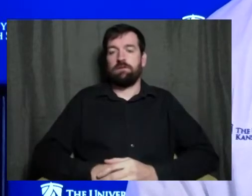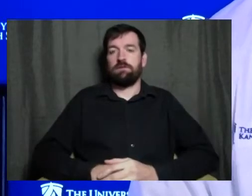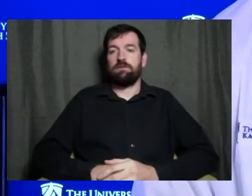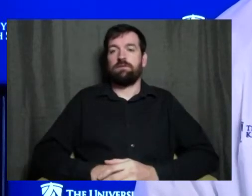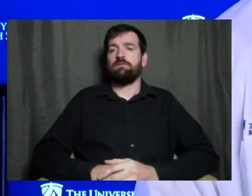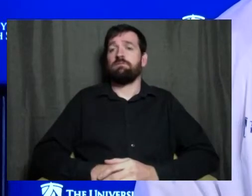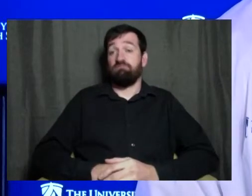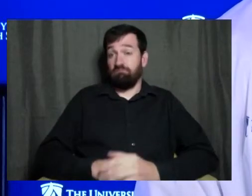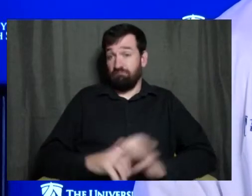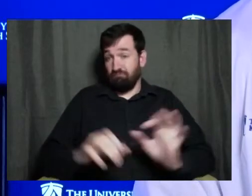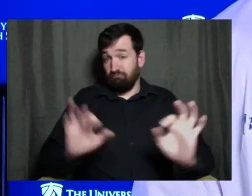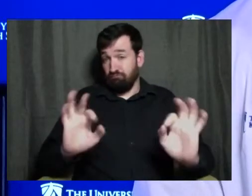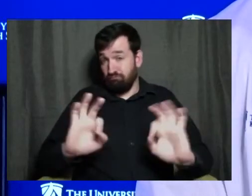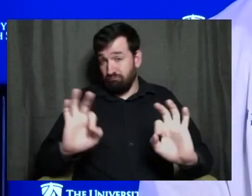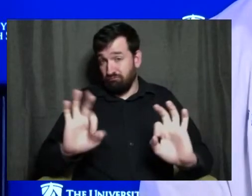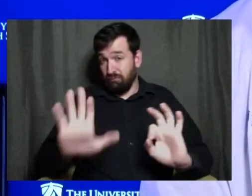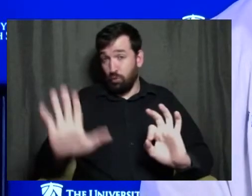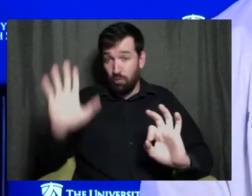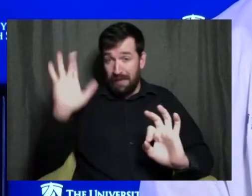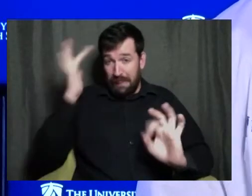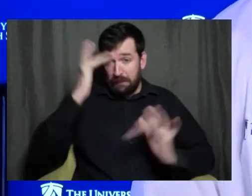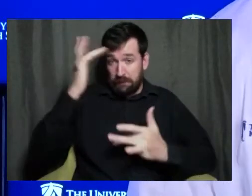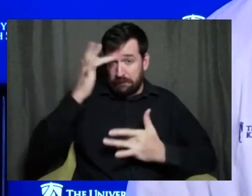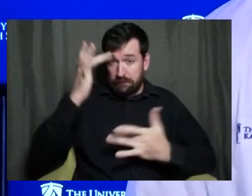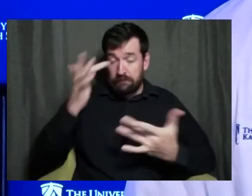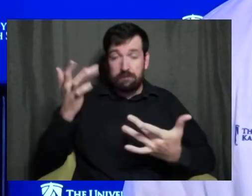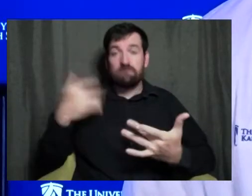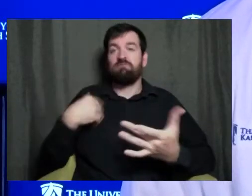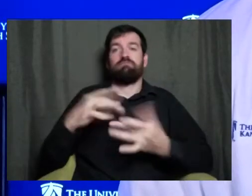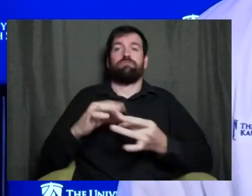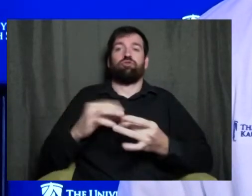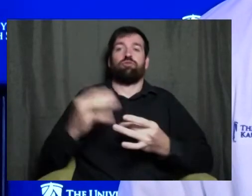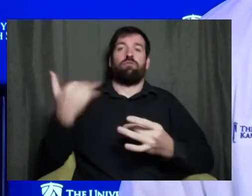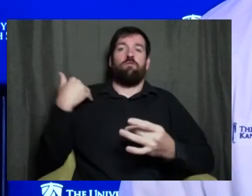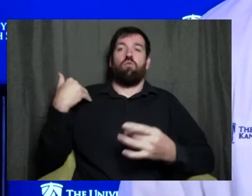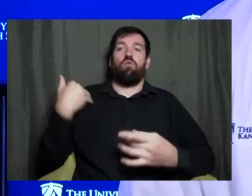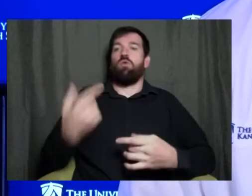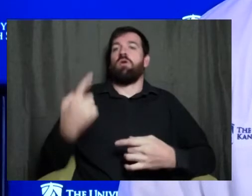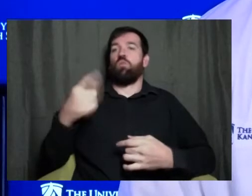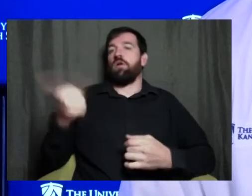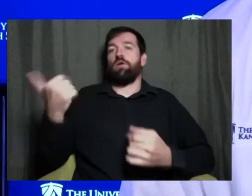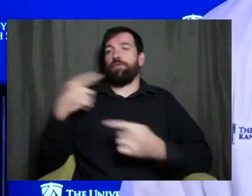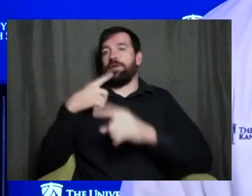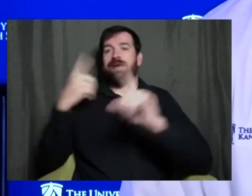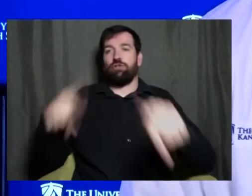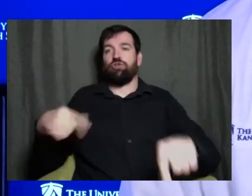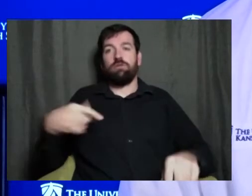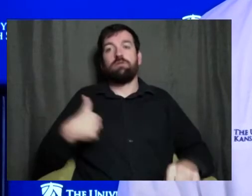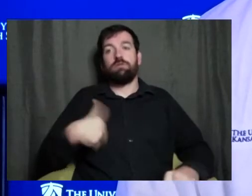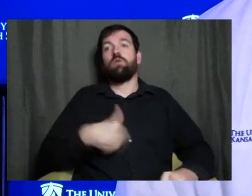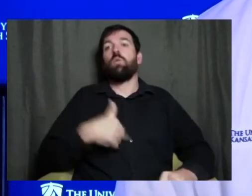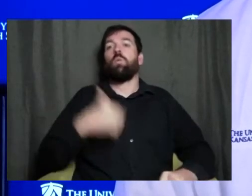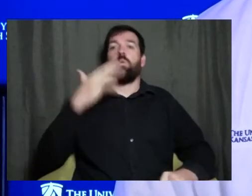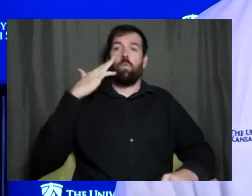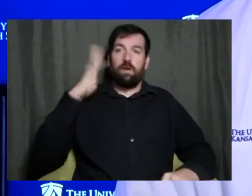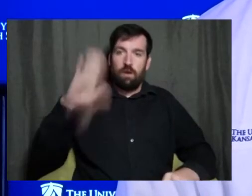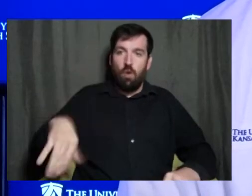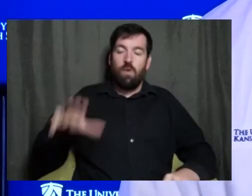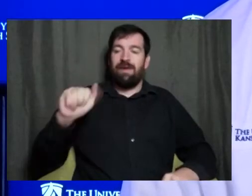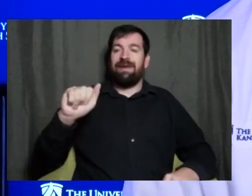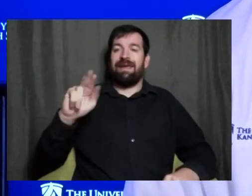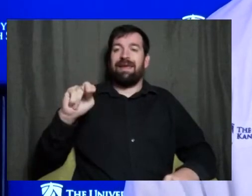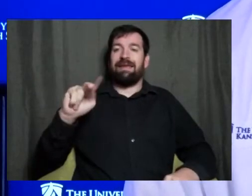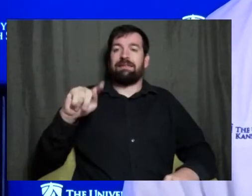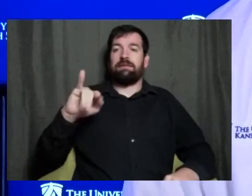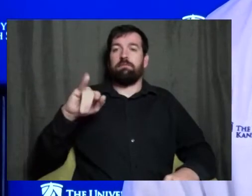mild was your illness. Stated before in one of the other answers, we certainly know that those antibody levels for people